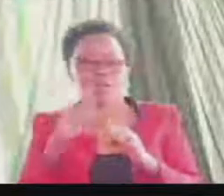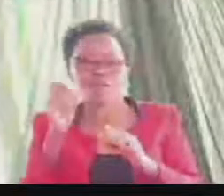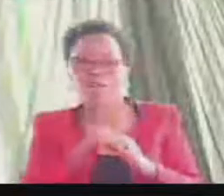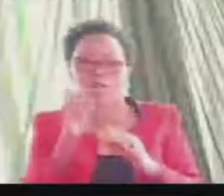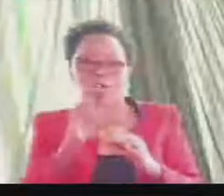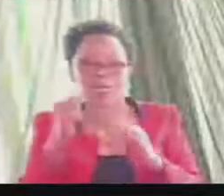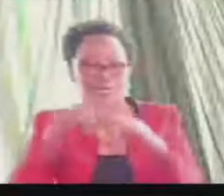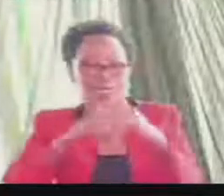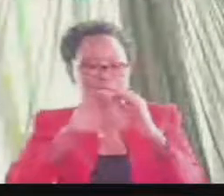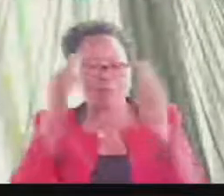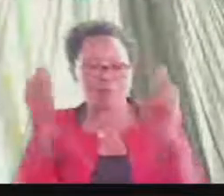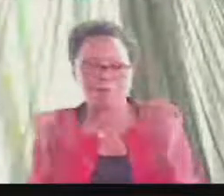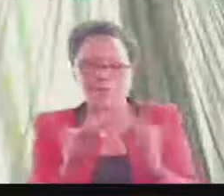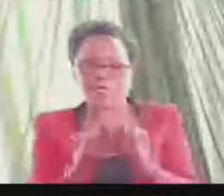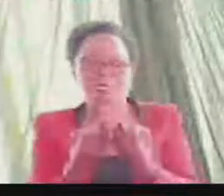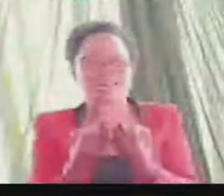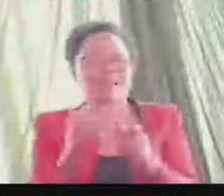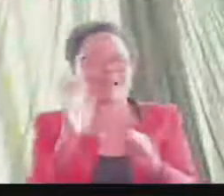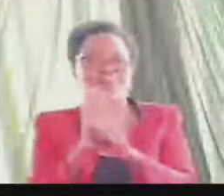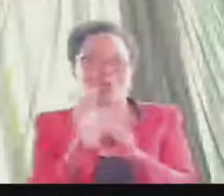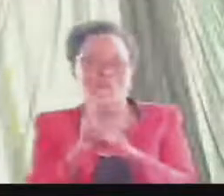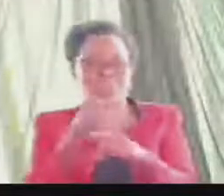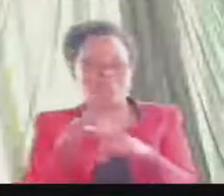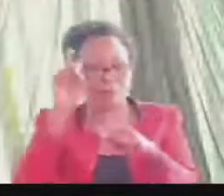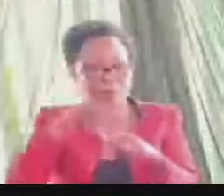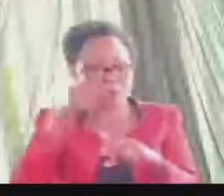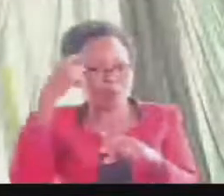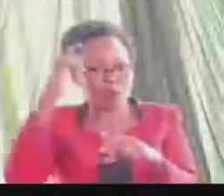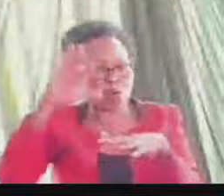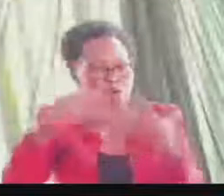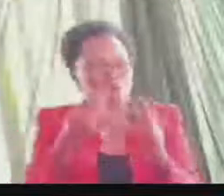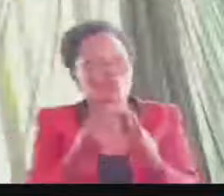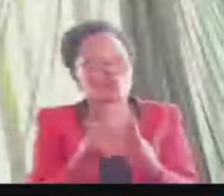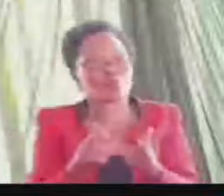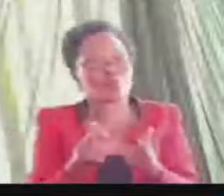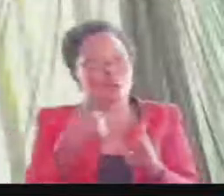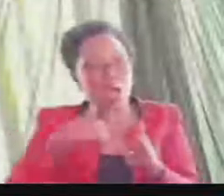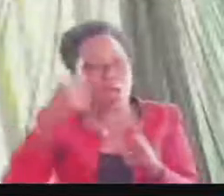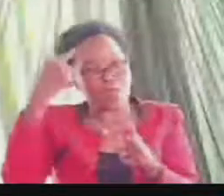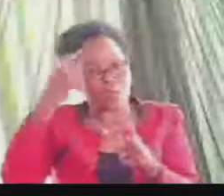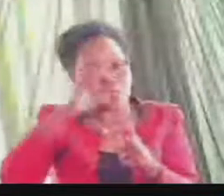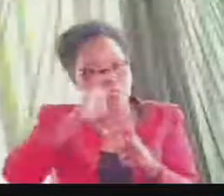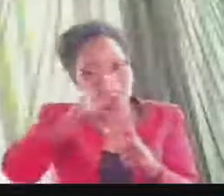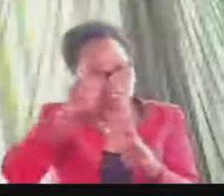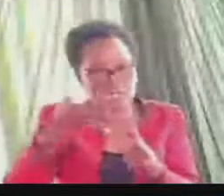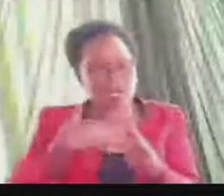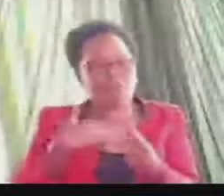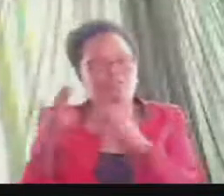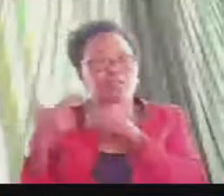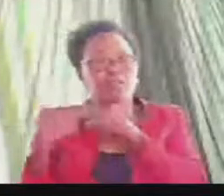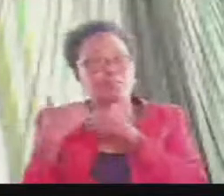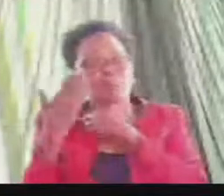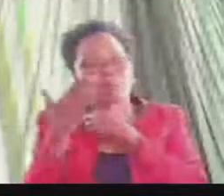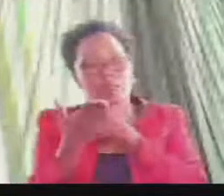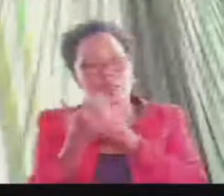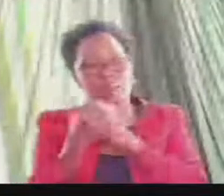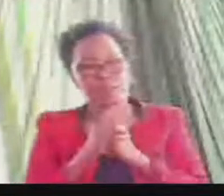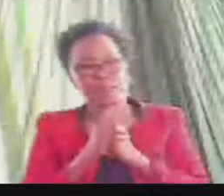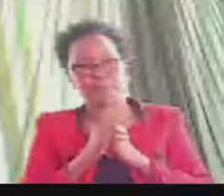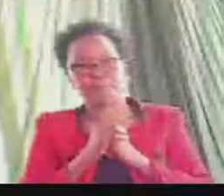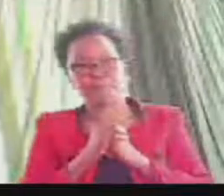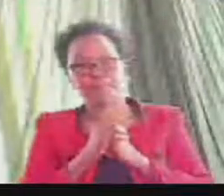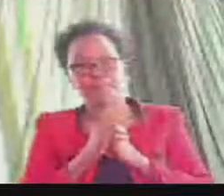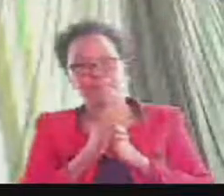we should know how to deal with it. I think the CJ has a role there to play. And finally, in terms